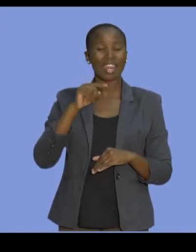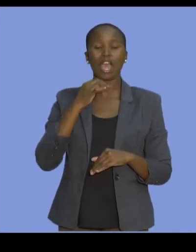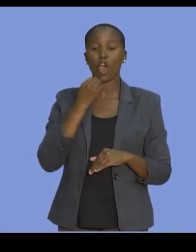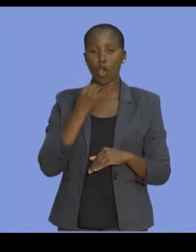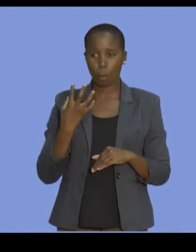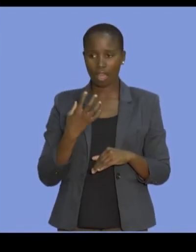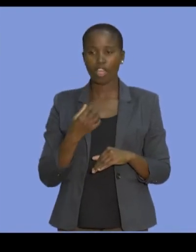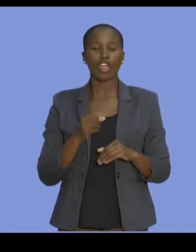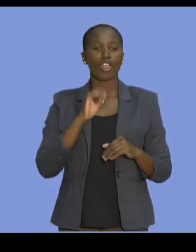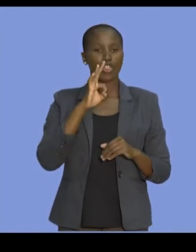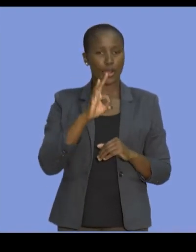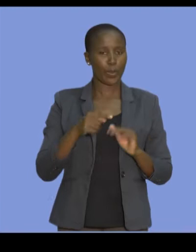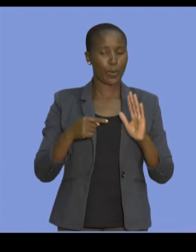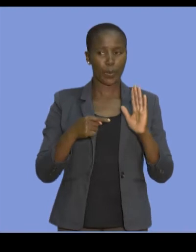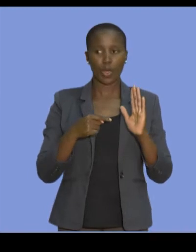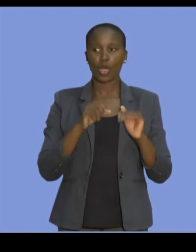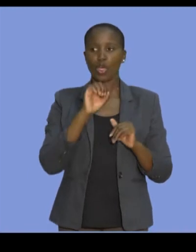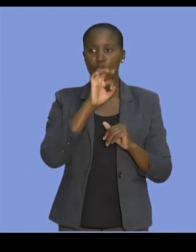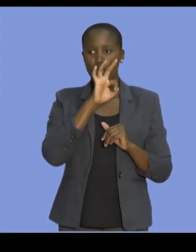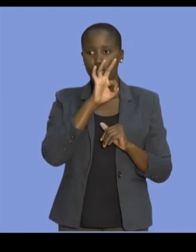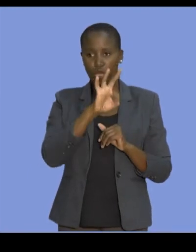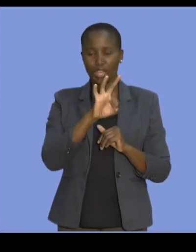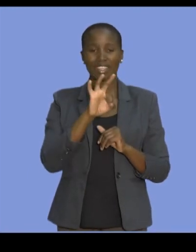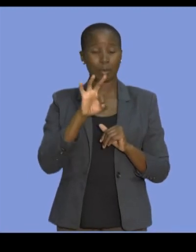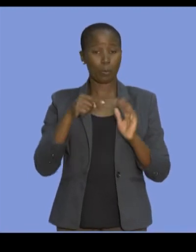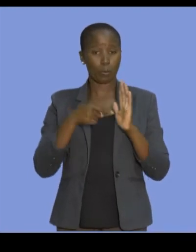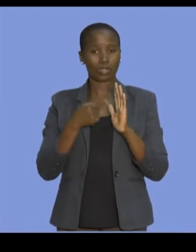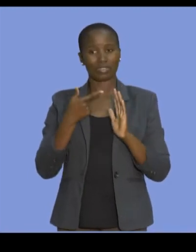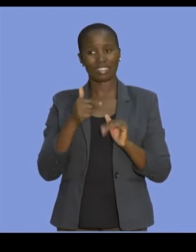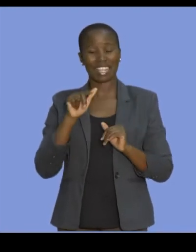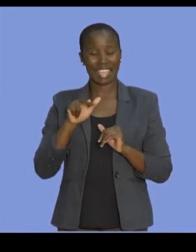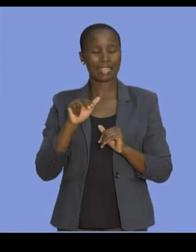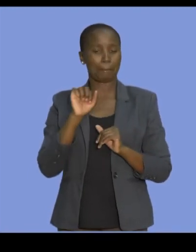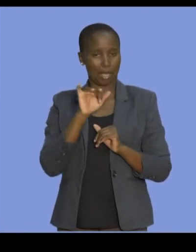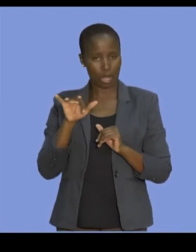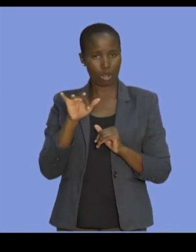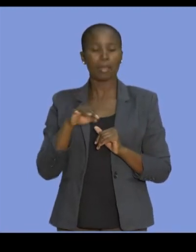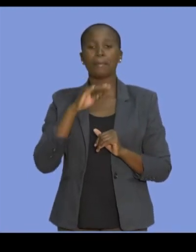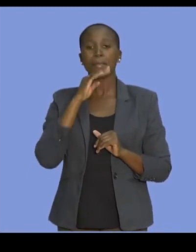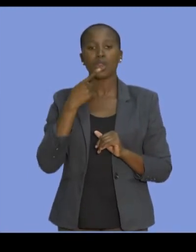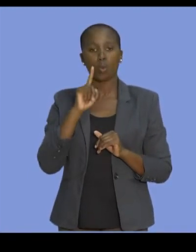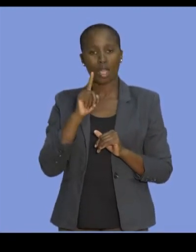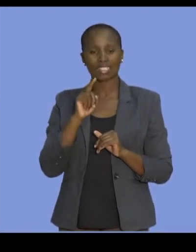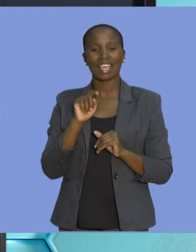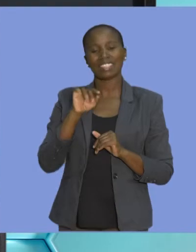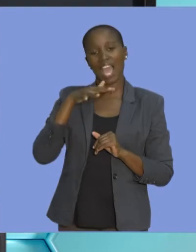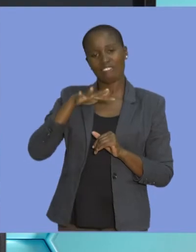23.78 million. That's the average of the 12 random